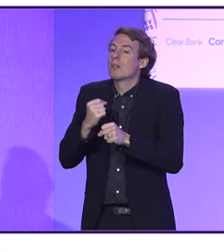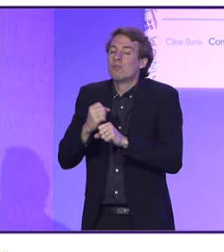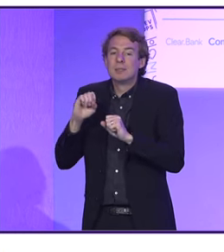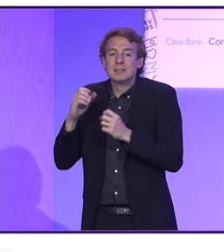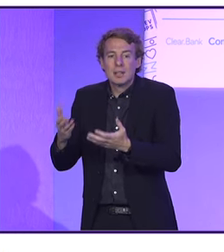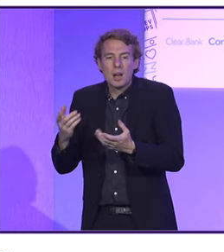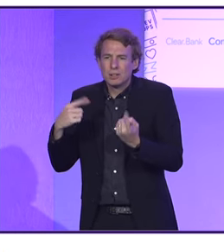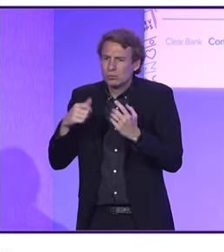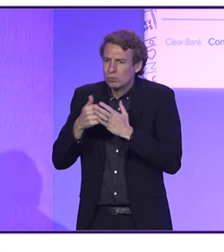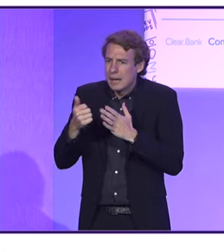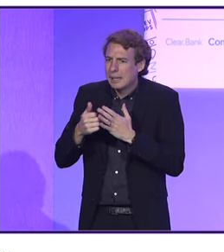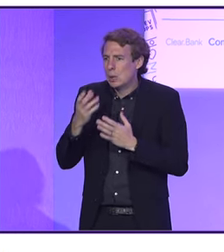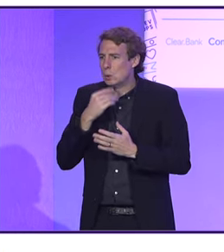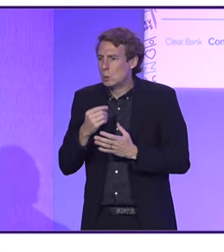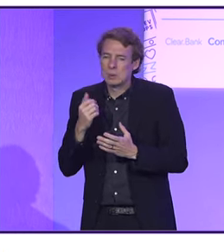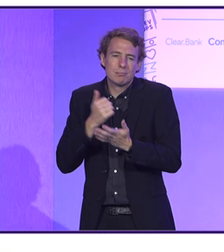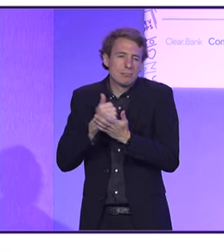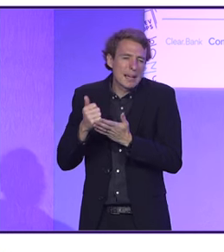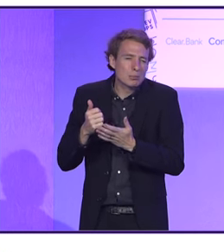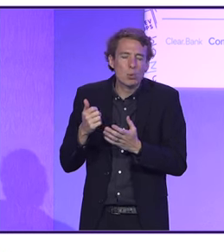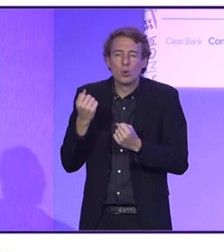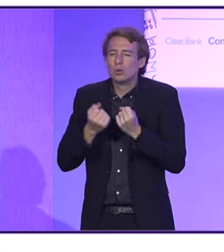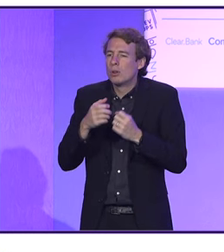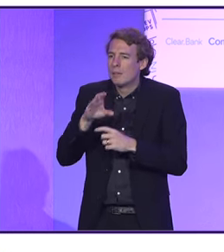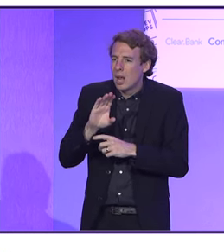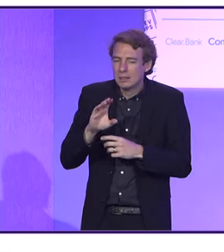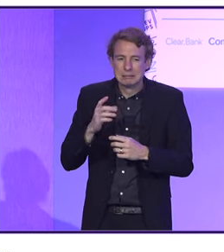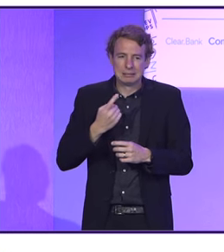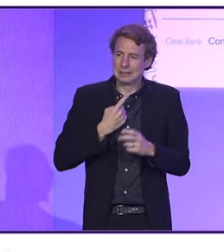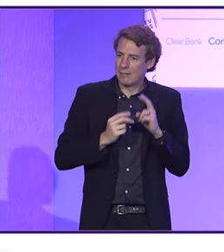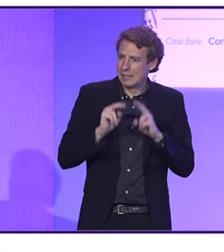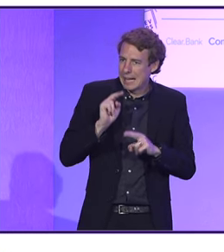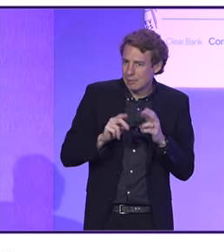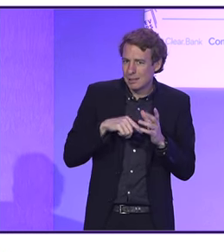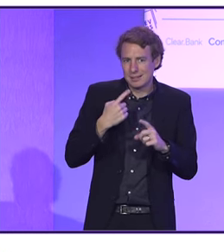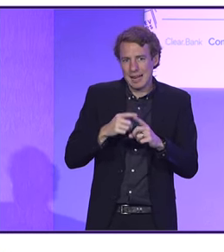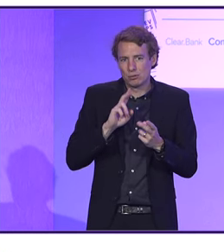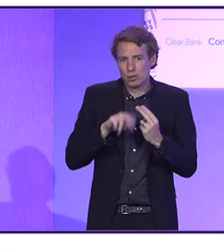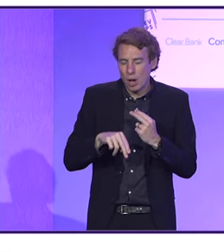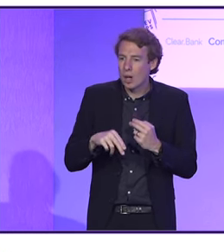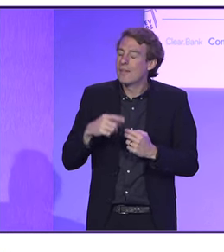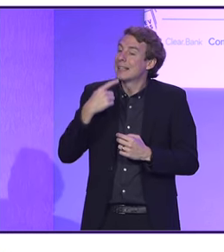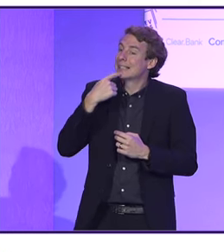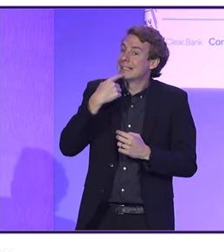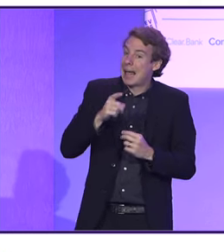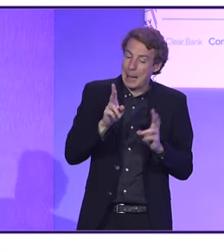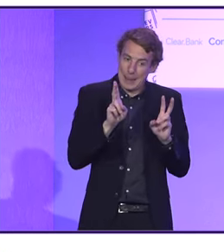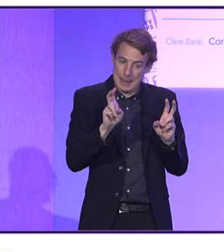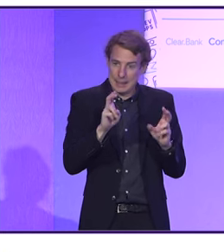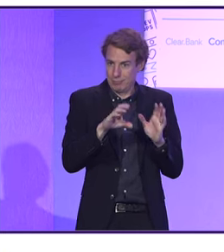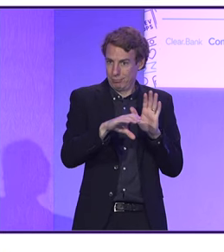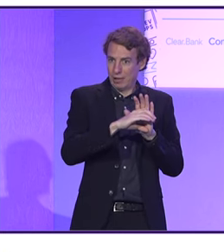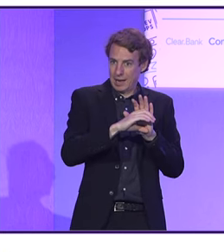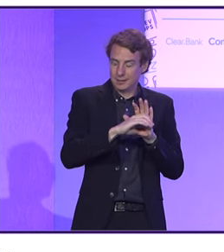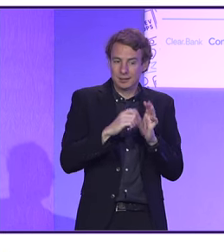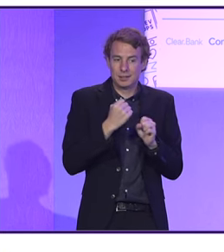passports, renewing your driving license, filling in your self-assessment tax returns. Those are branded as GovUK, but they are run by other government departments. So